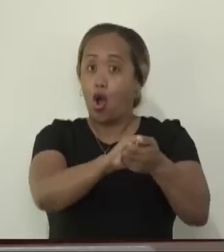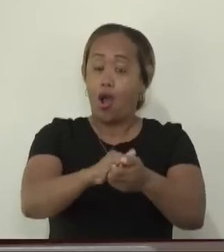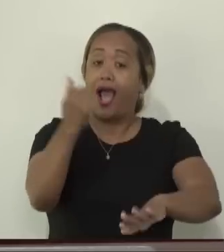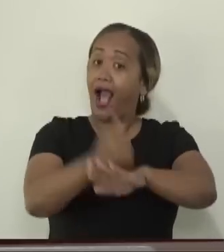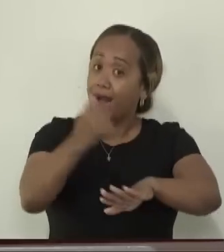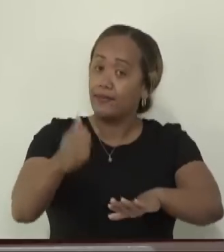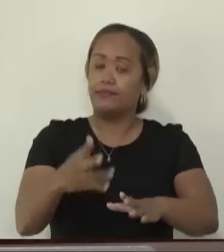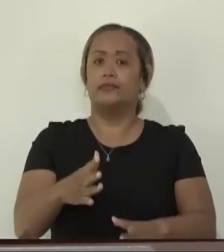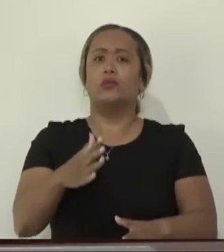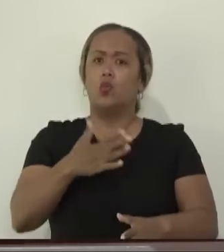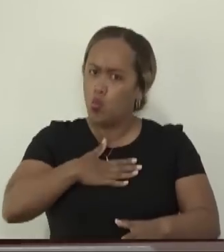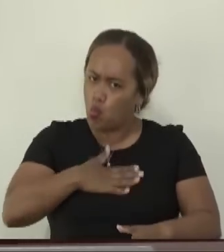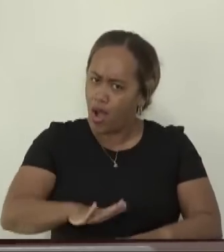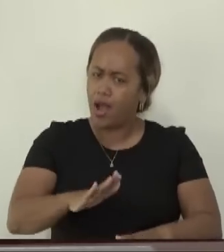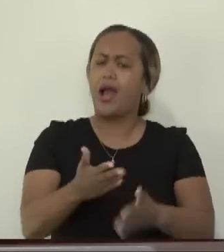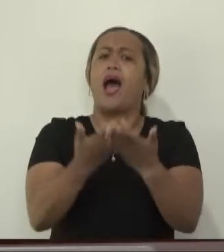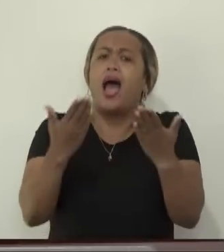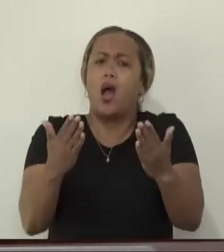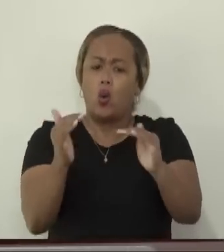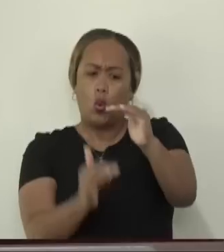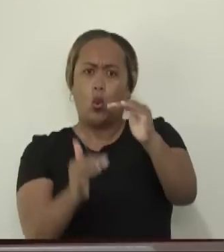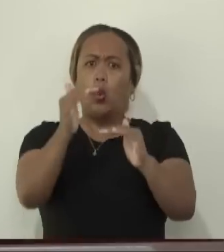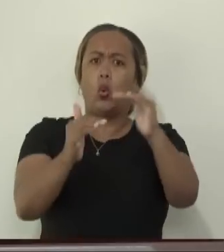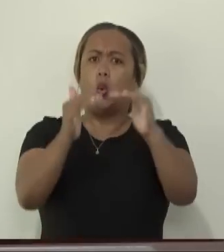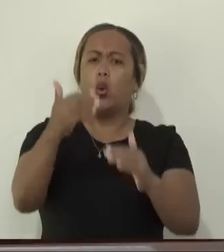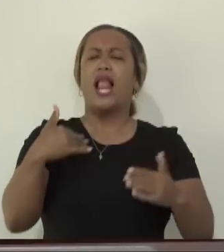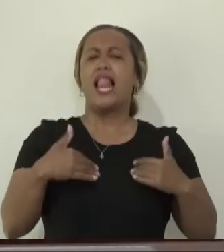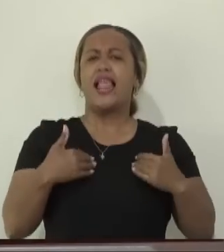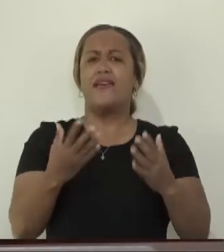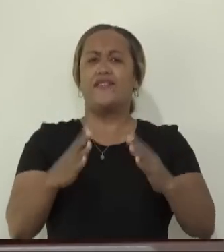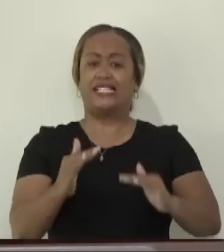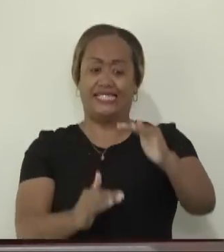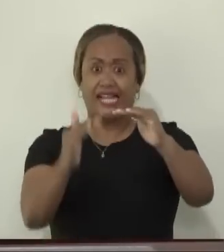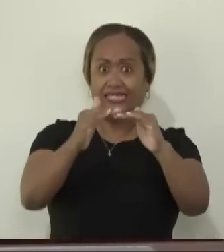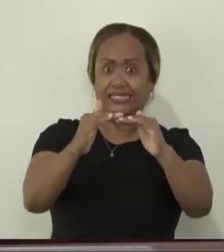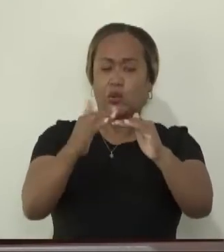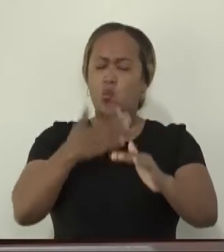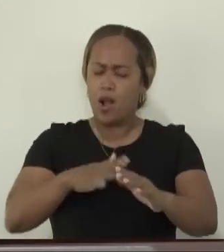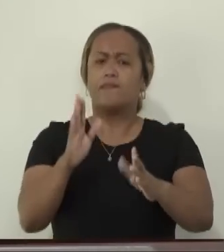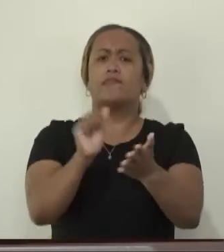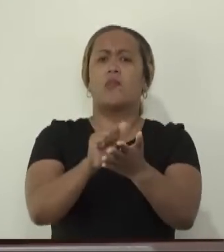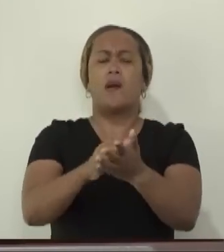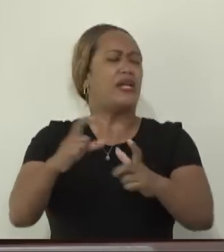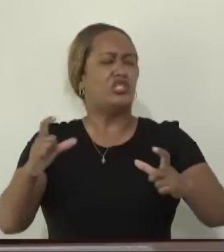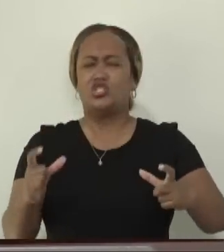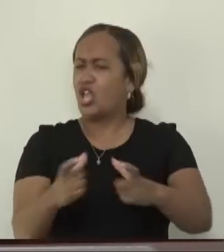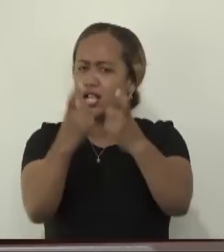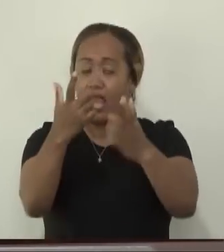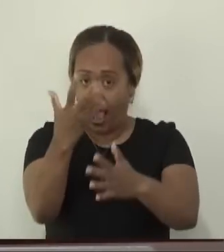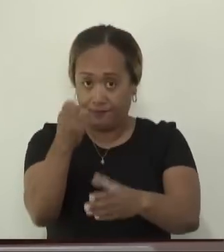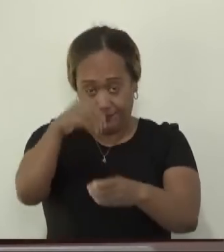determined to improve the living standards of our people. But there are grave challenges confronting